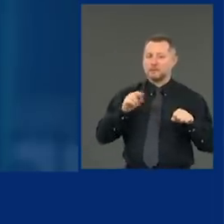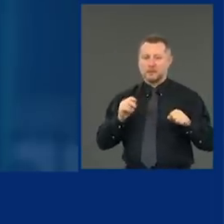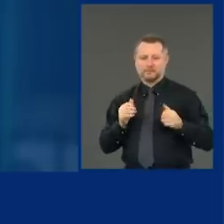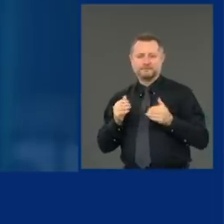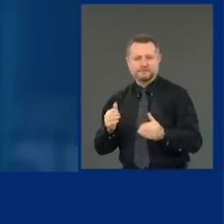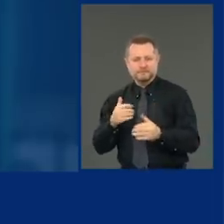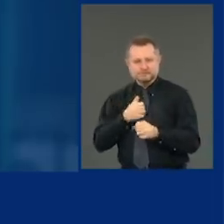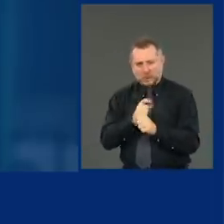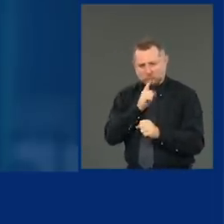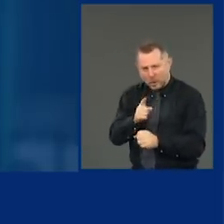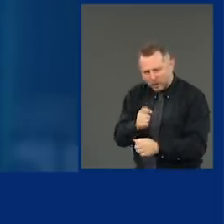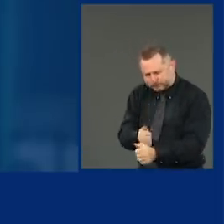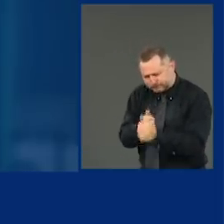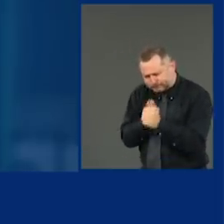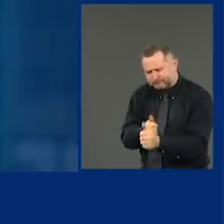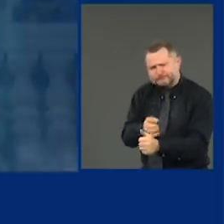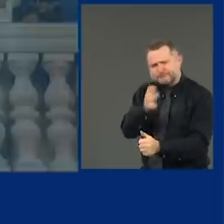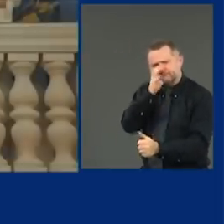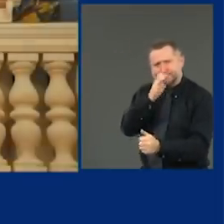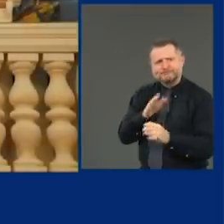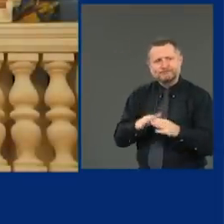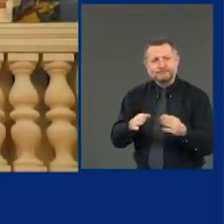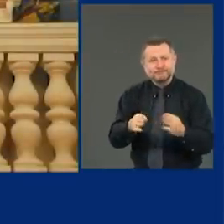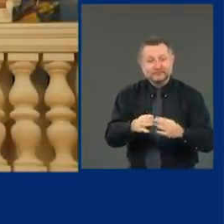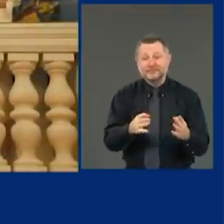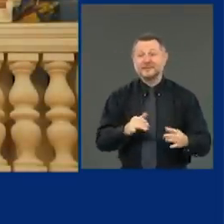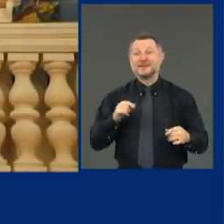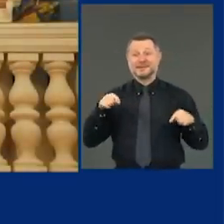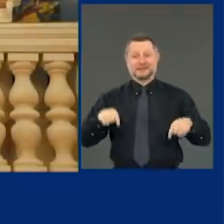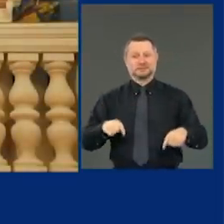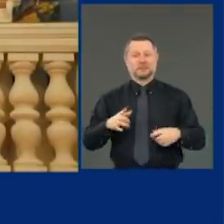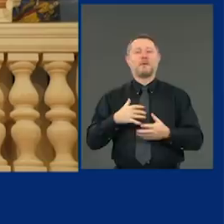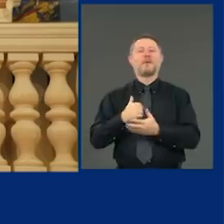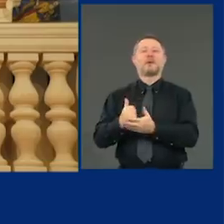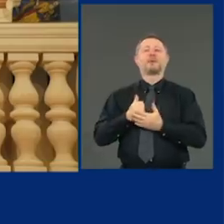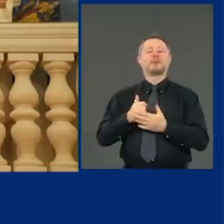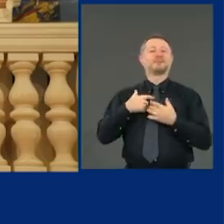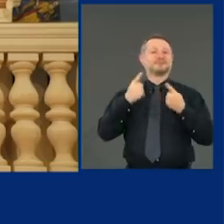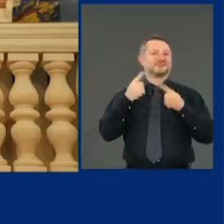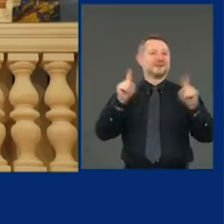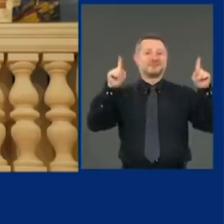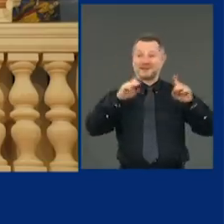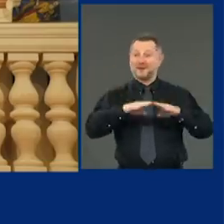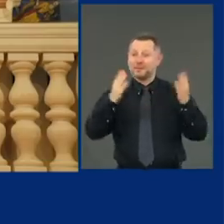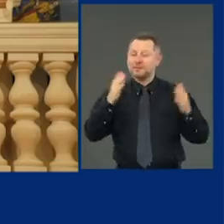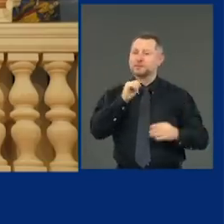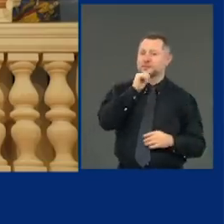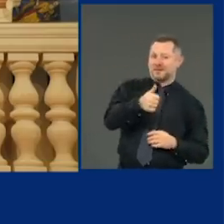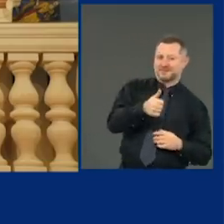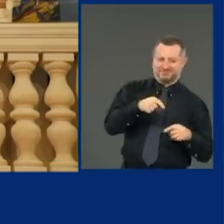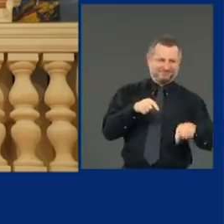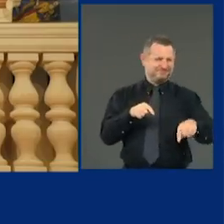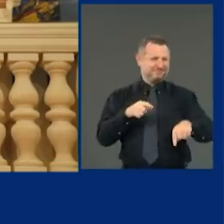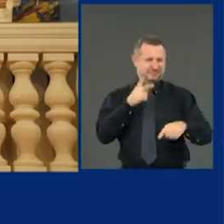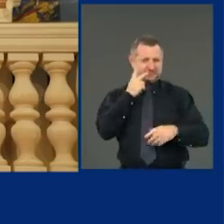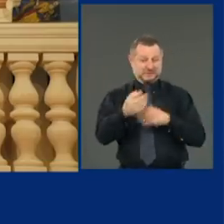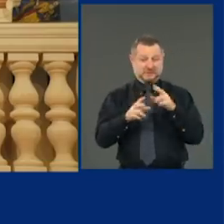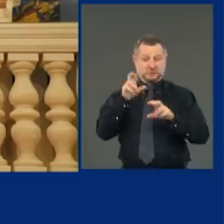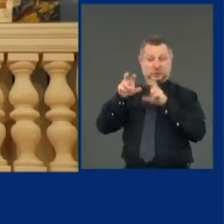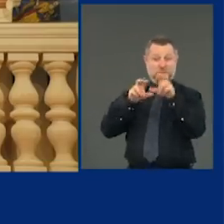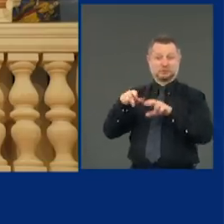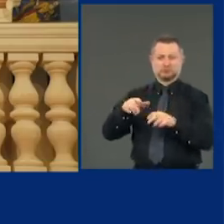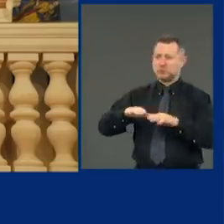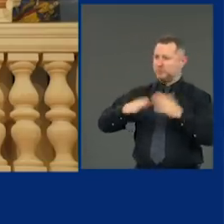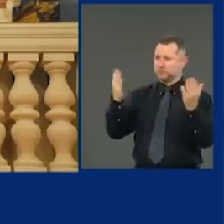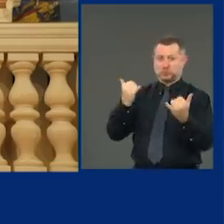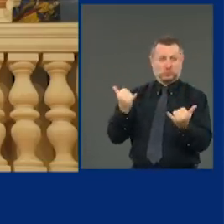that determines how successful the reopening is. The stock market reopened today. I had the honor